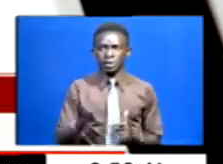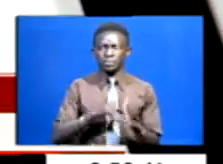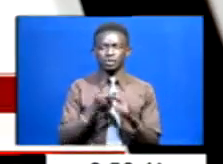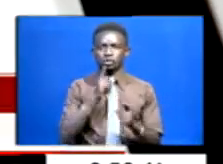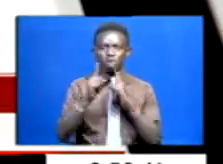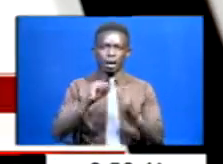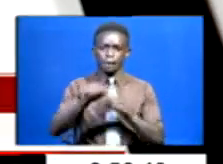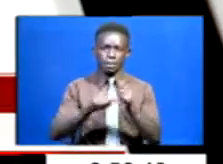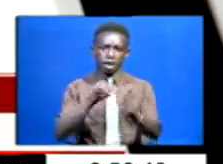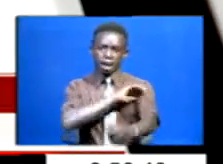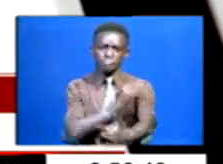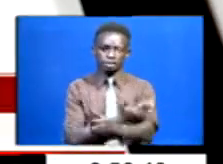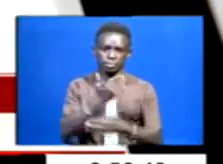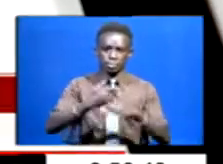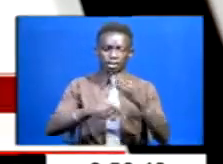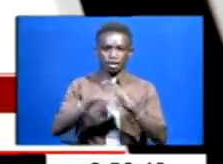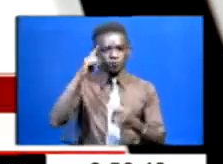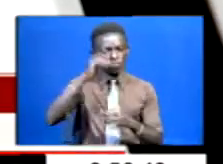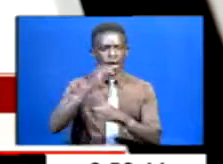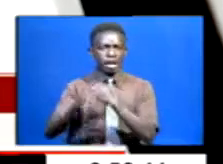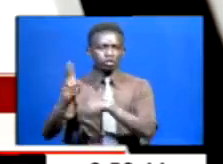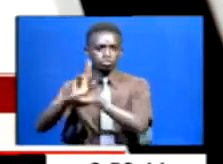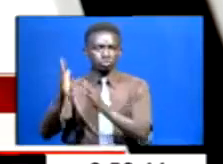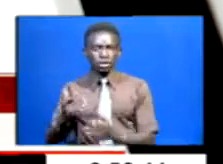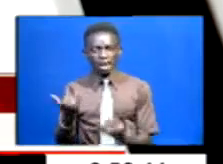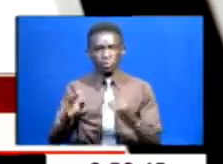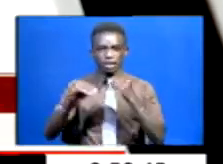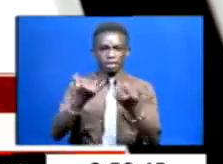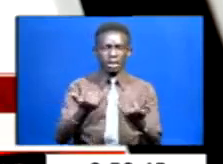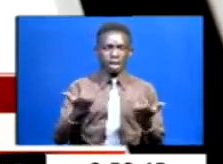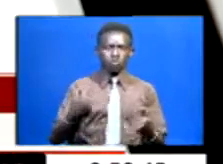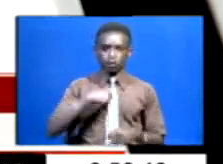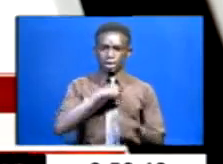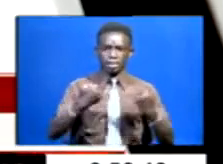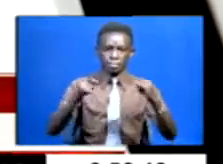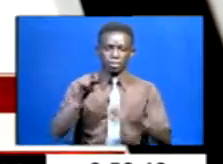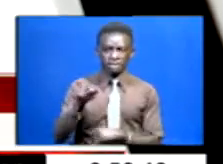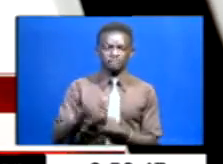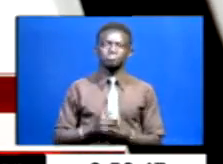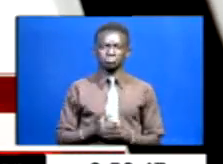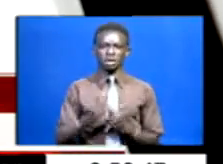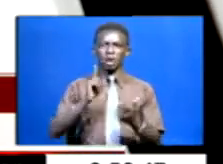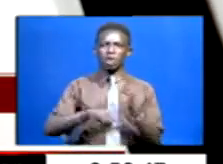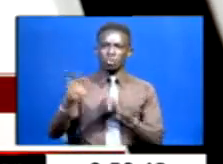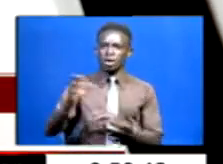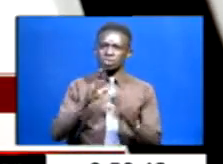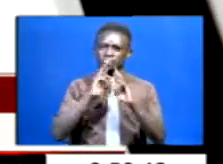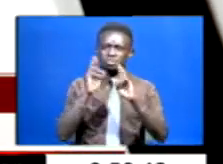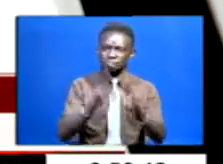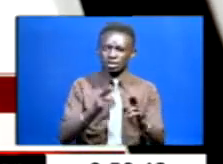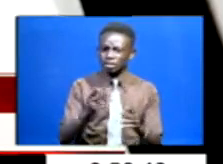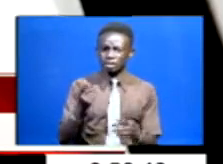building, especially for the end user, given that we are implementing this. Now, what are the outcomes? You were attending the